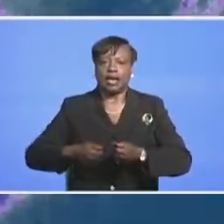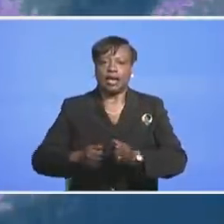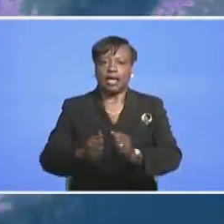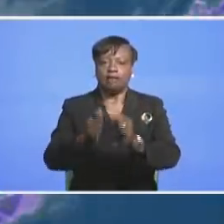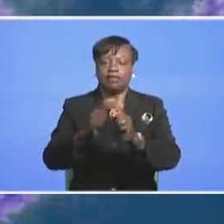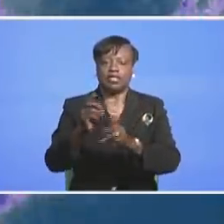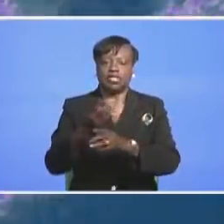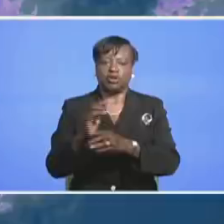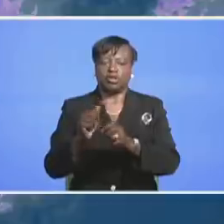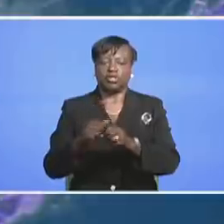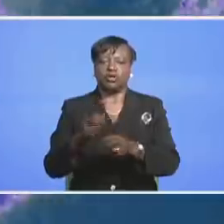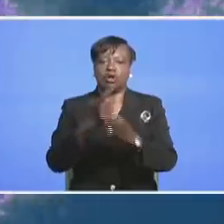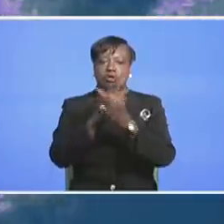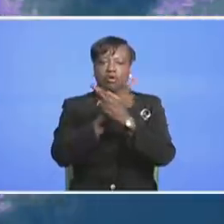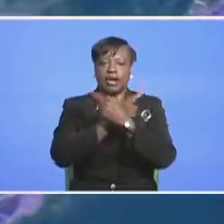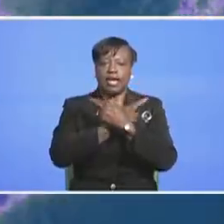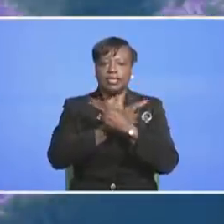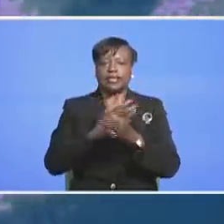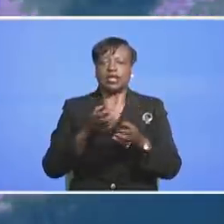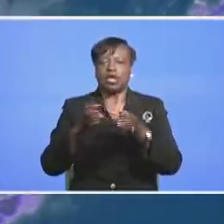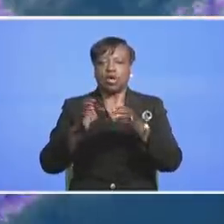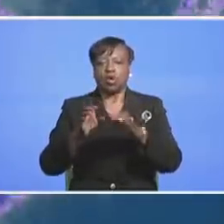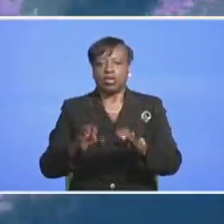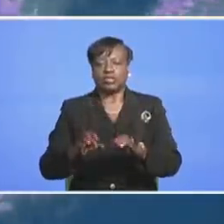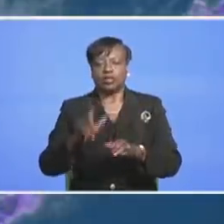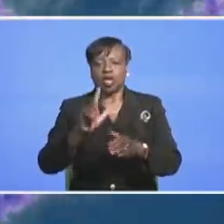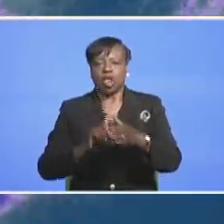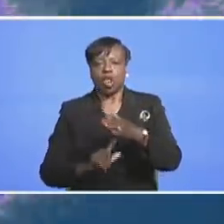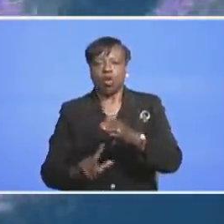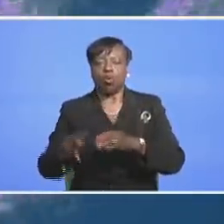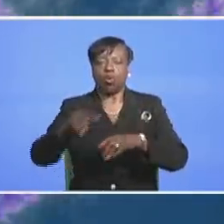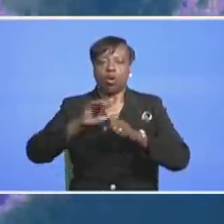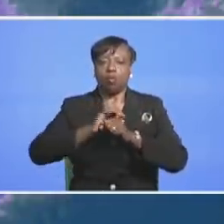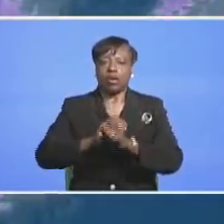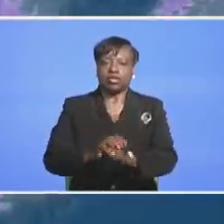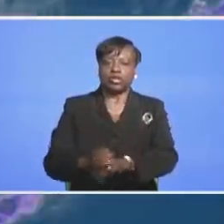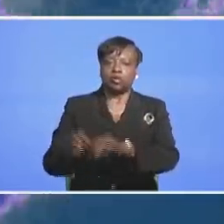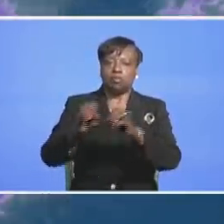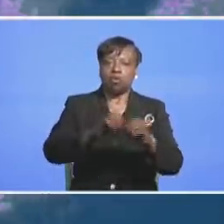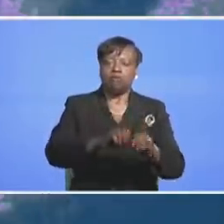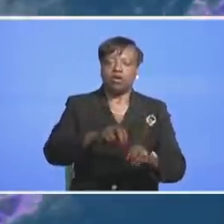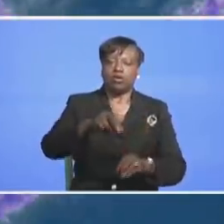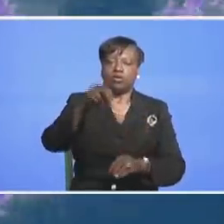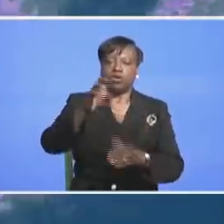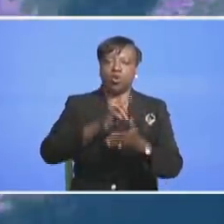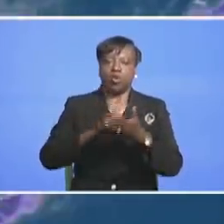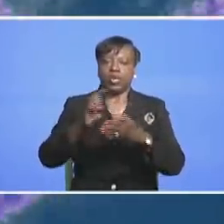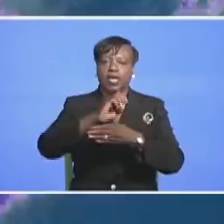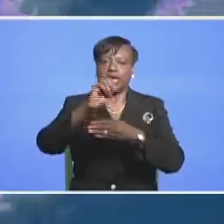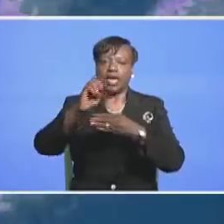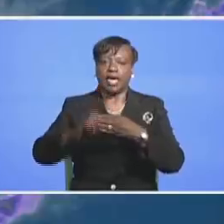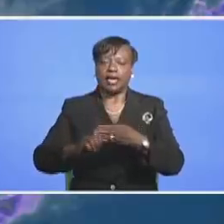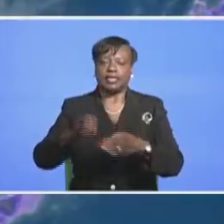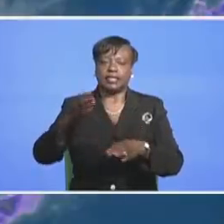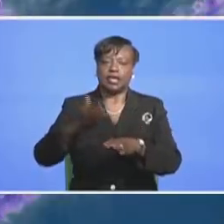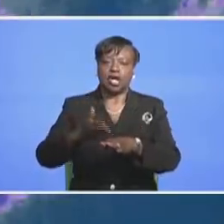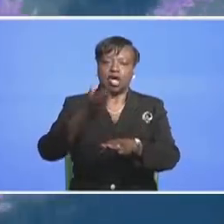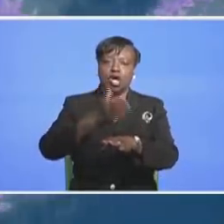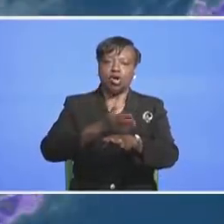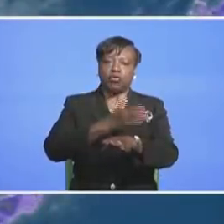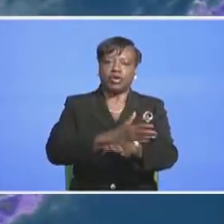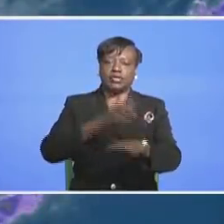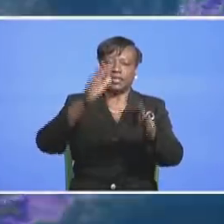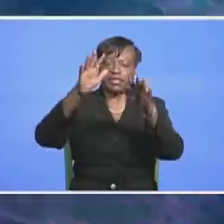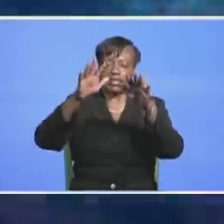relax, causing the area of low pressure to move northward. And by the weekend, we can see an increase in shower activity, particularly over the northwest parts